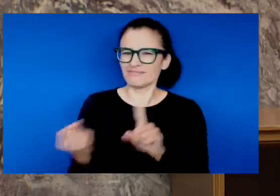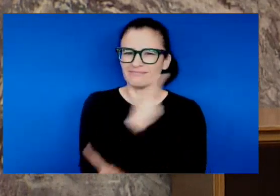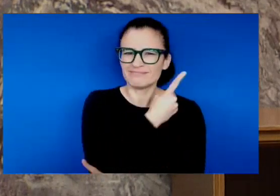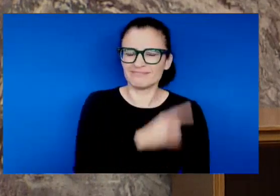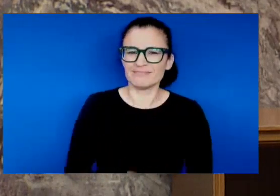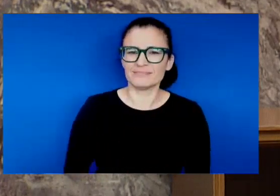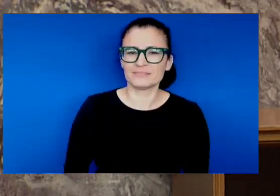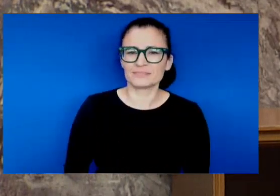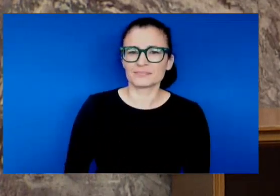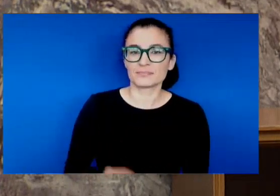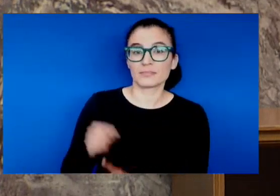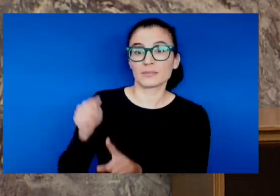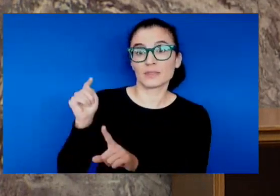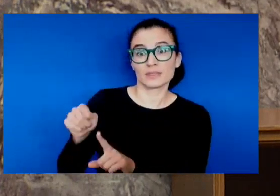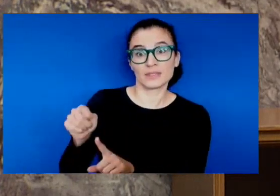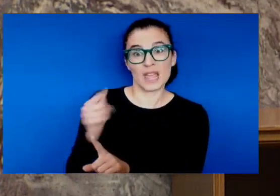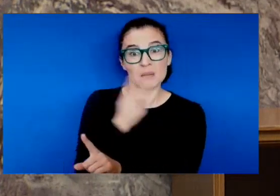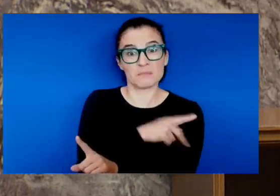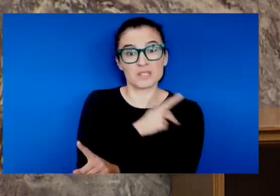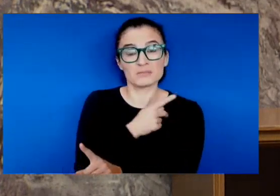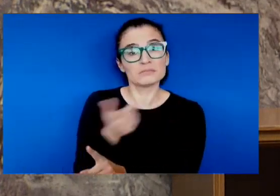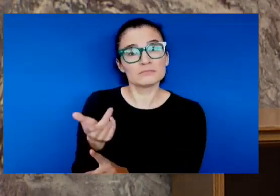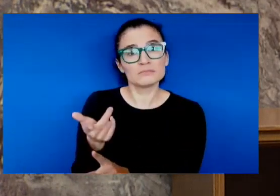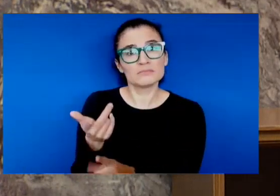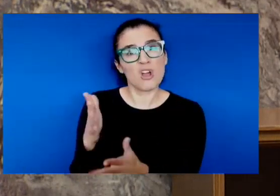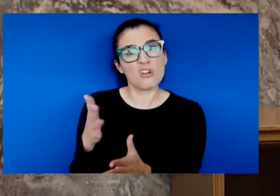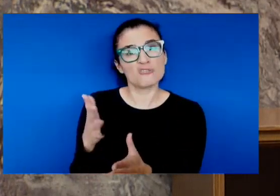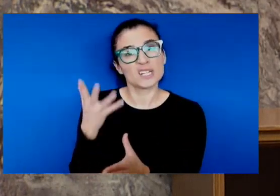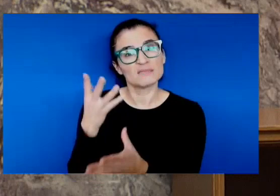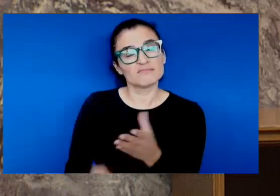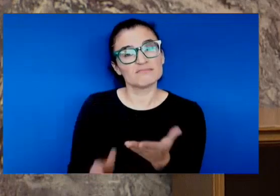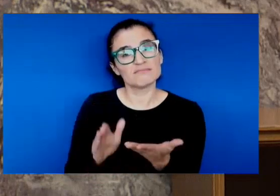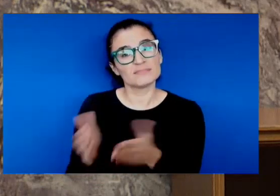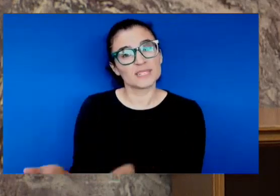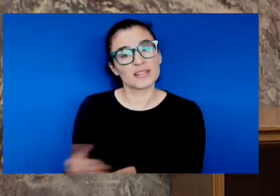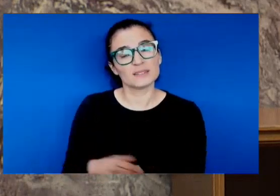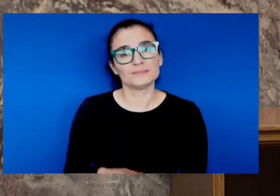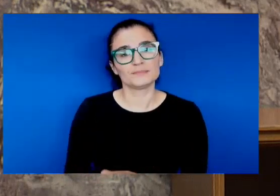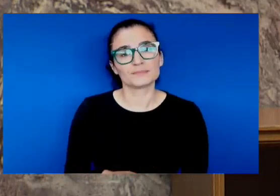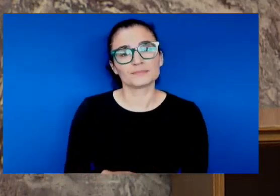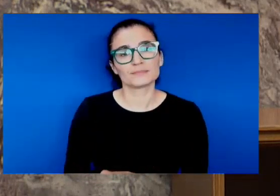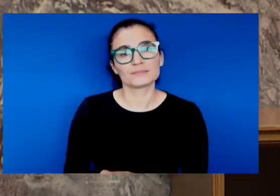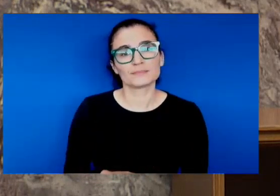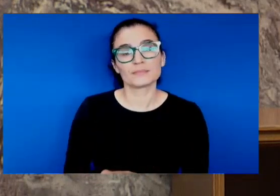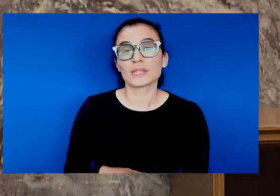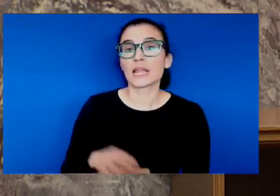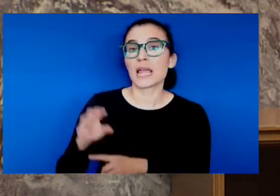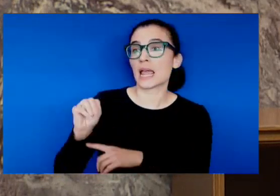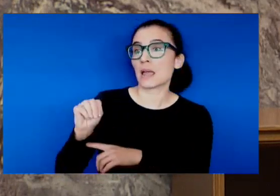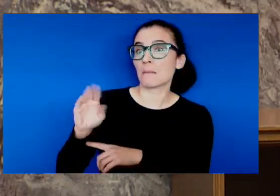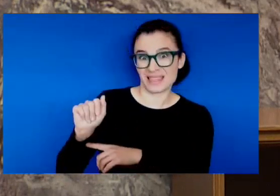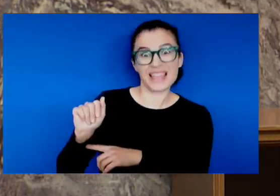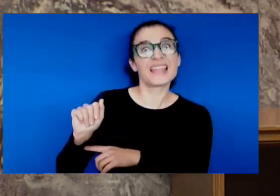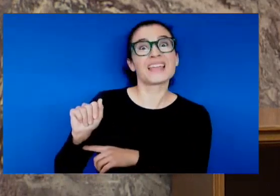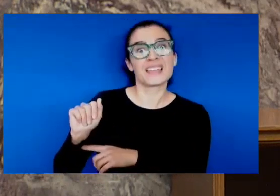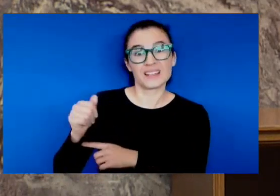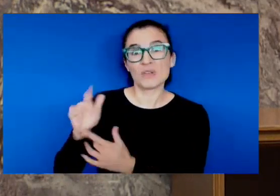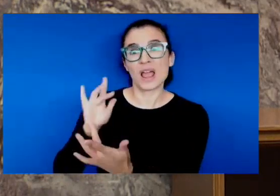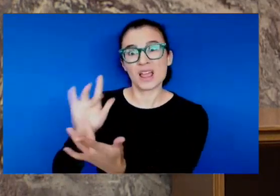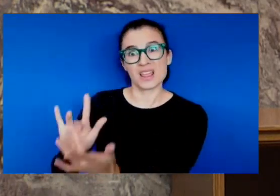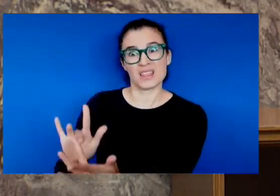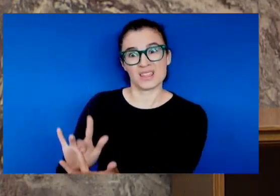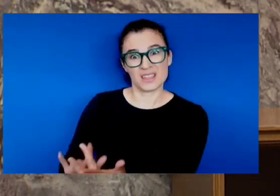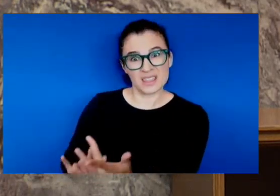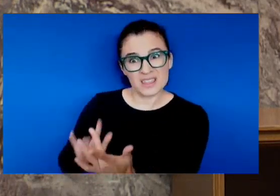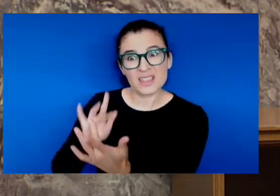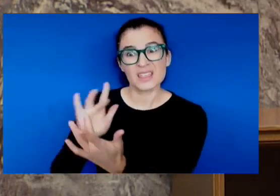My colleague did reach out, not once, but twice. So for the minister to then discount it by saying that